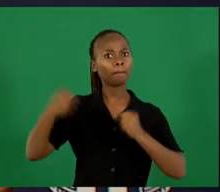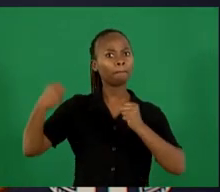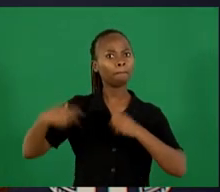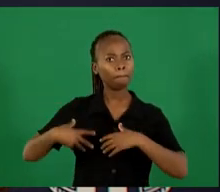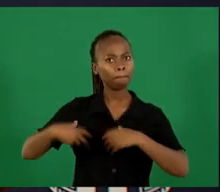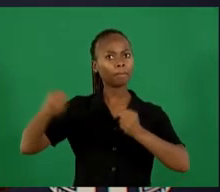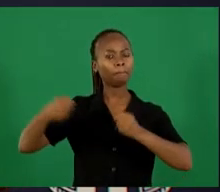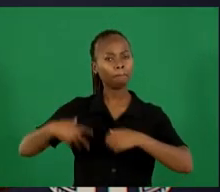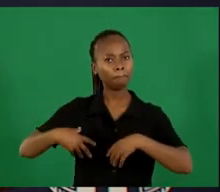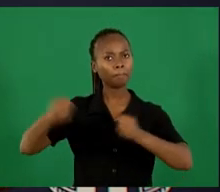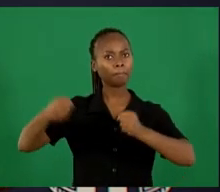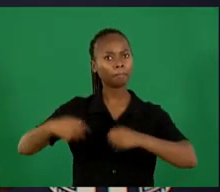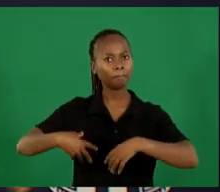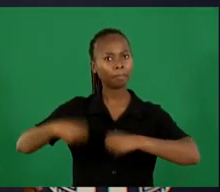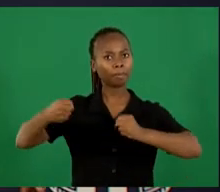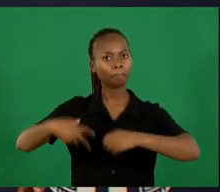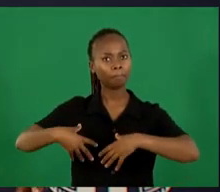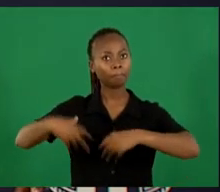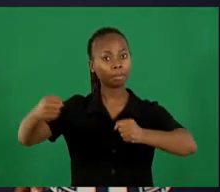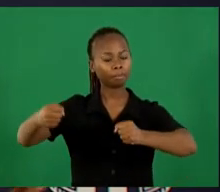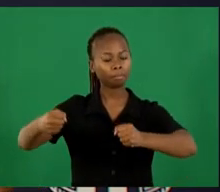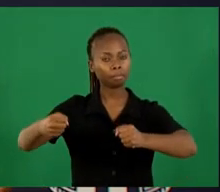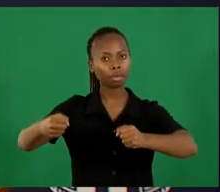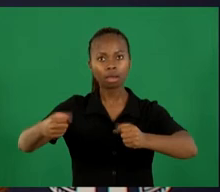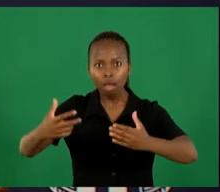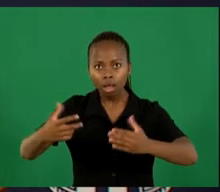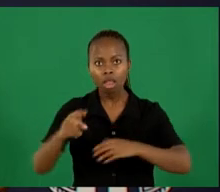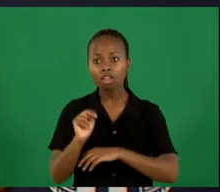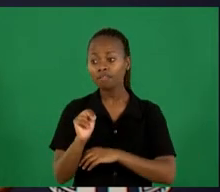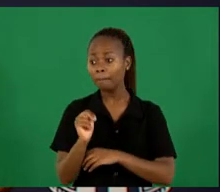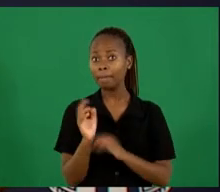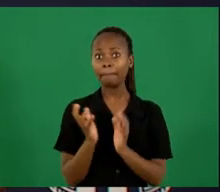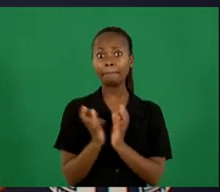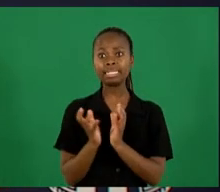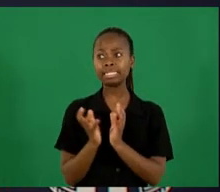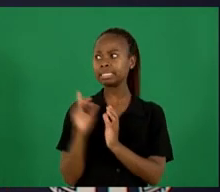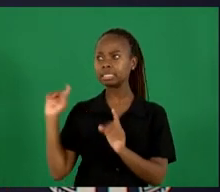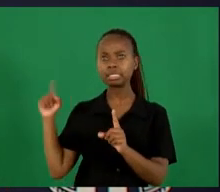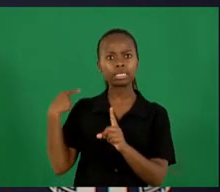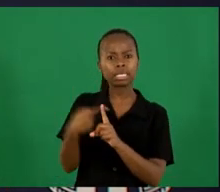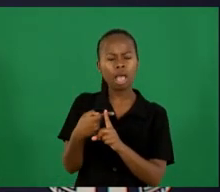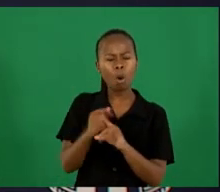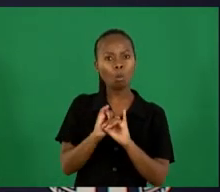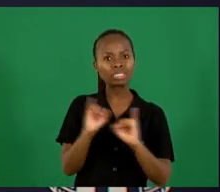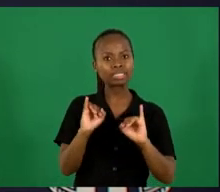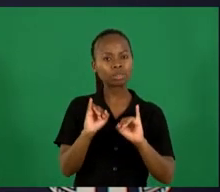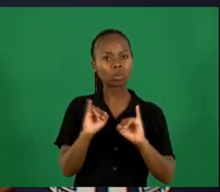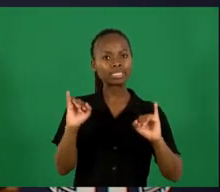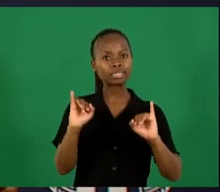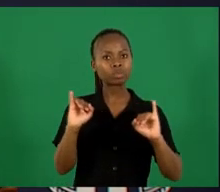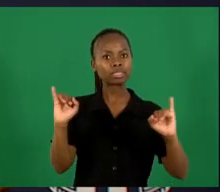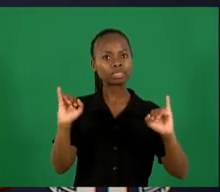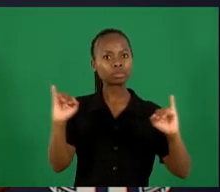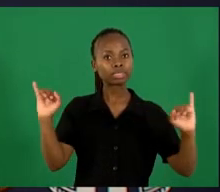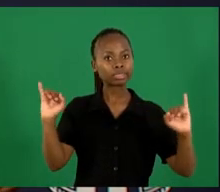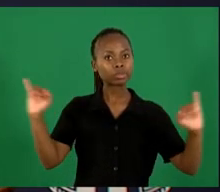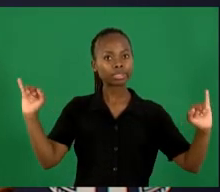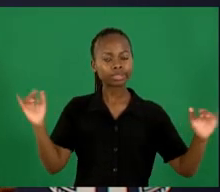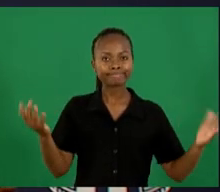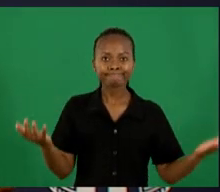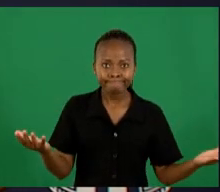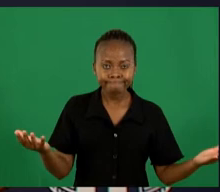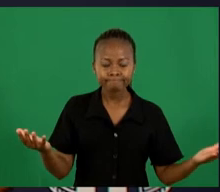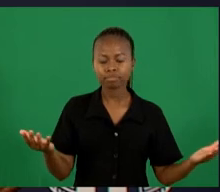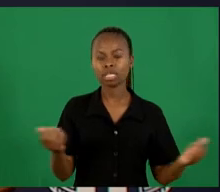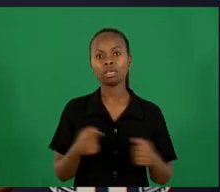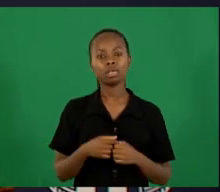the November meeting. Our estimate at the moment is that load shedding